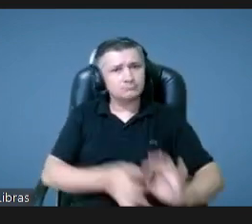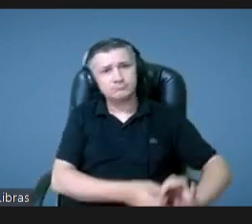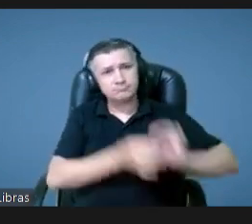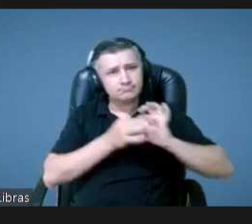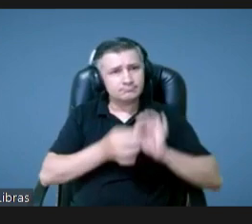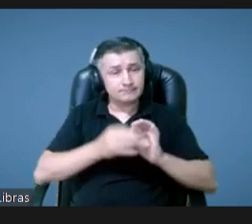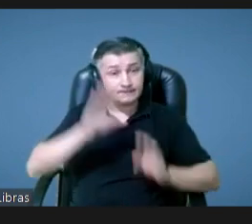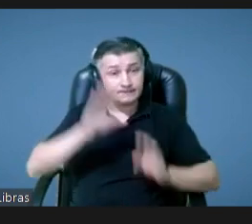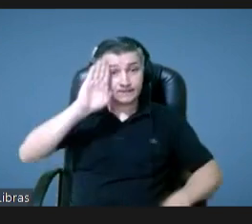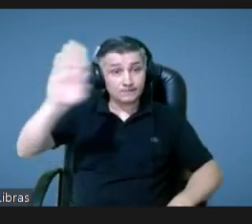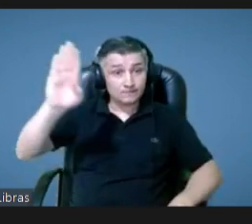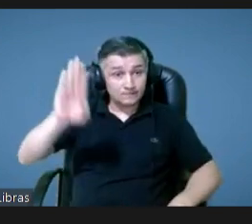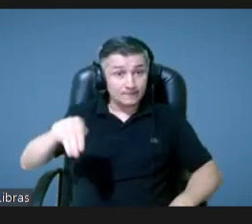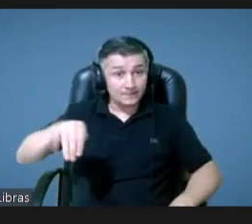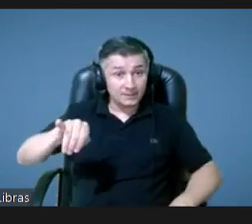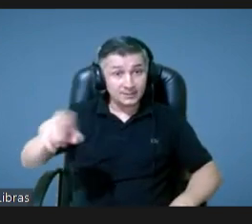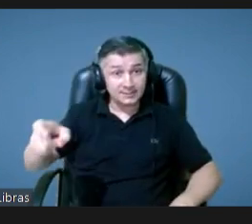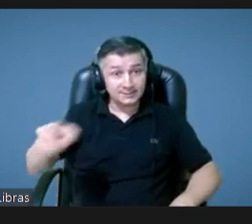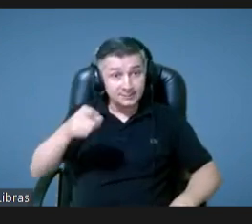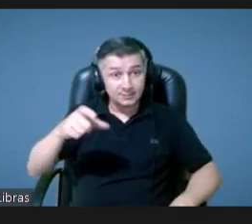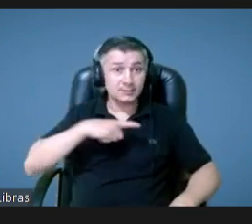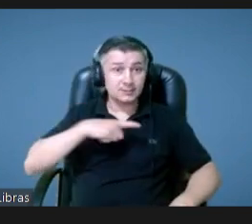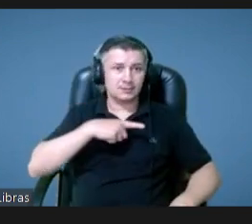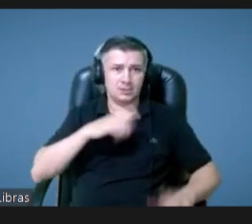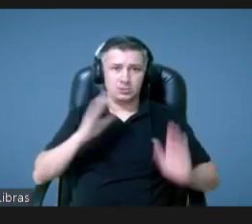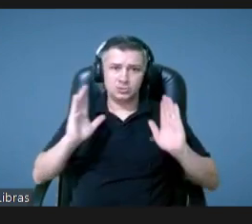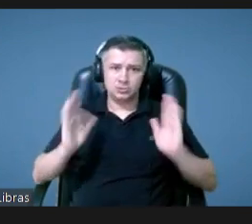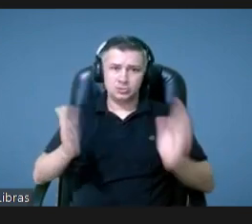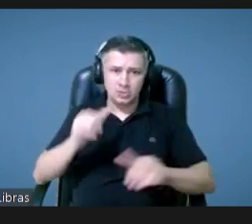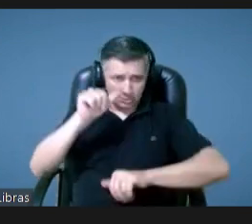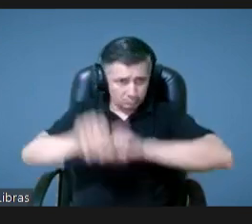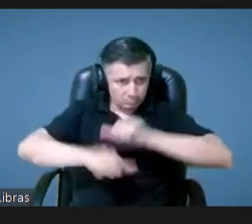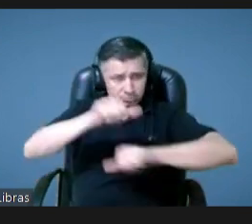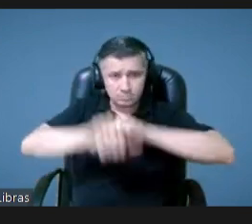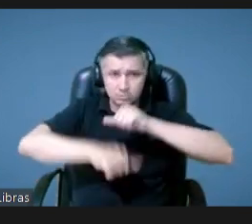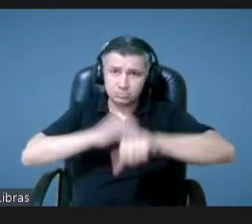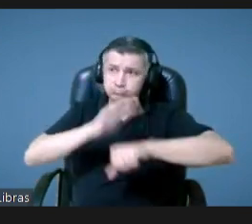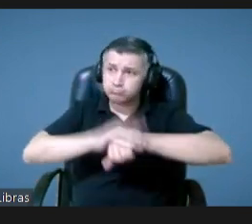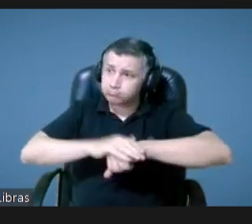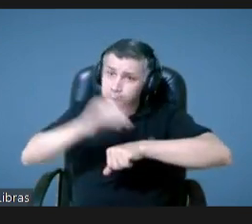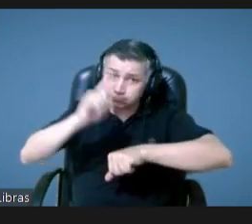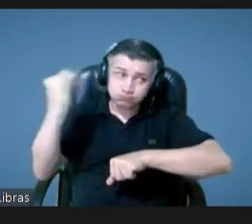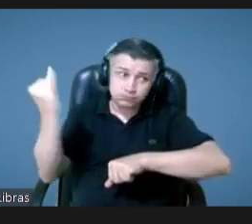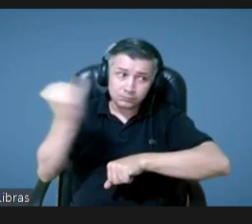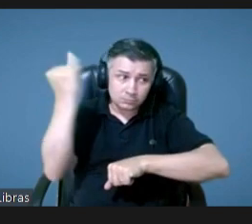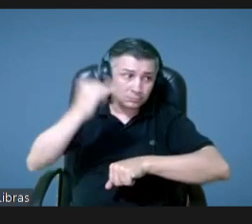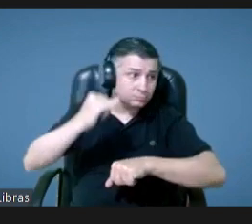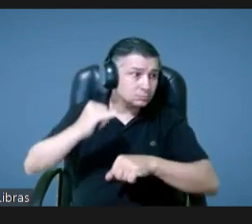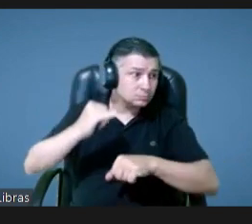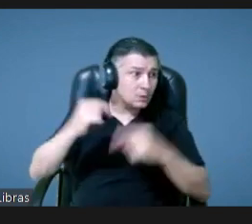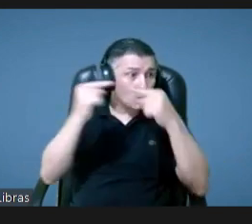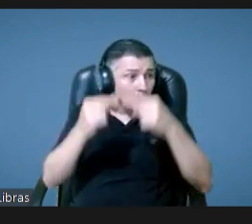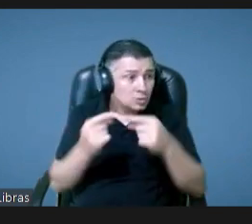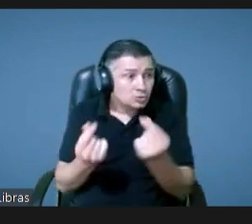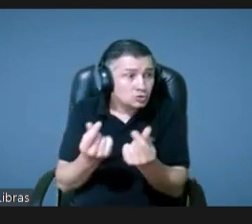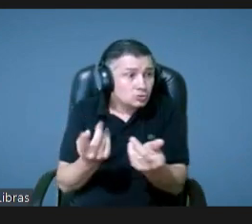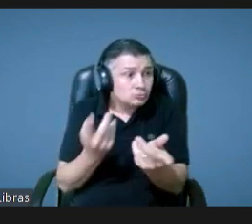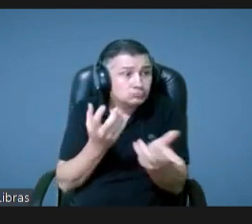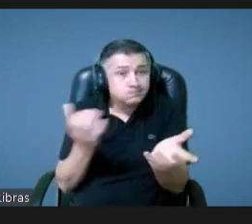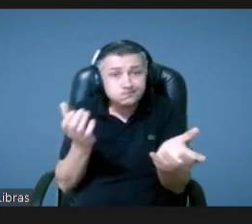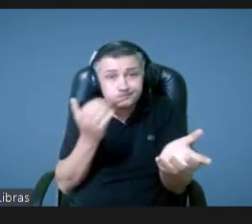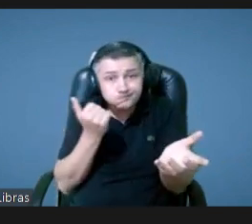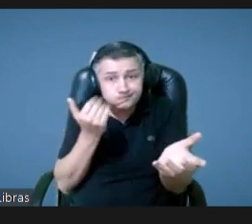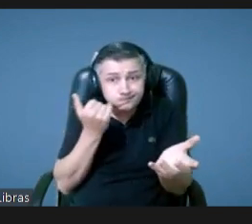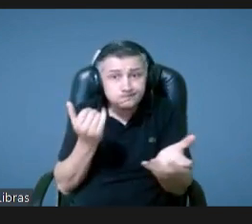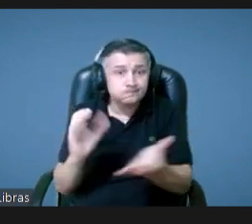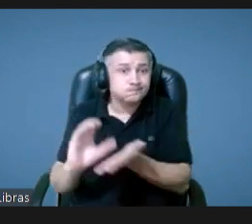grew. And in the development business, because of the mix, there have been changes in